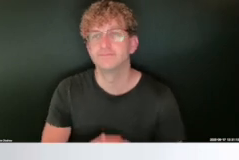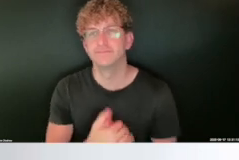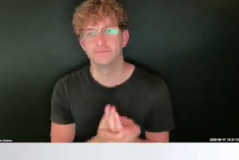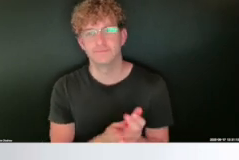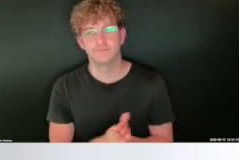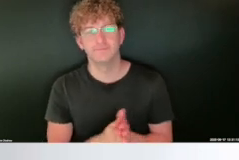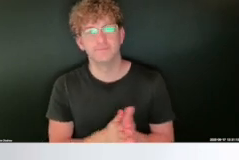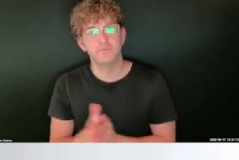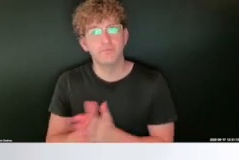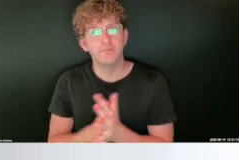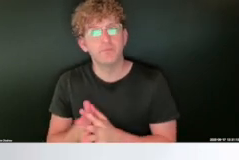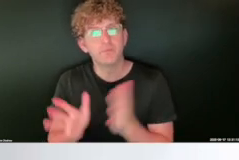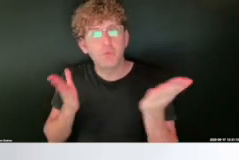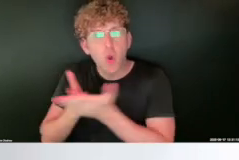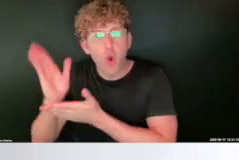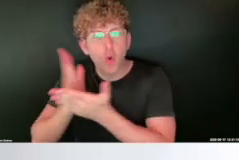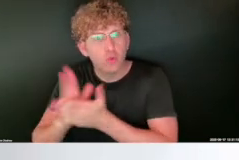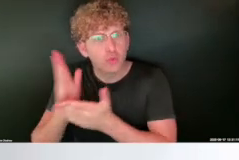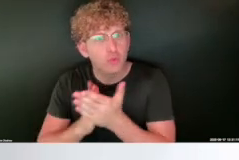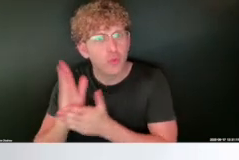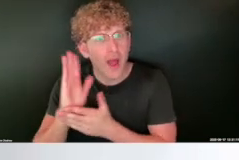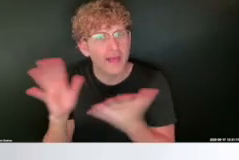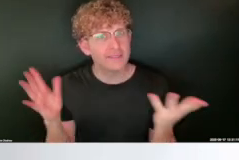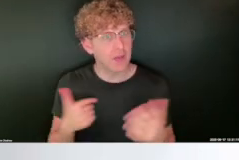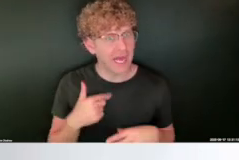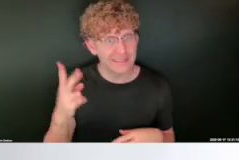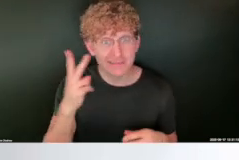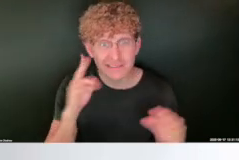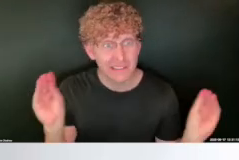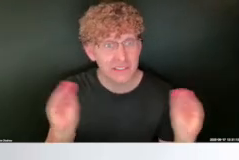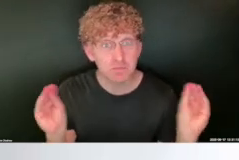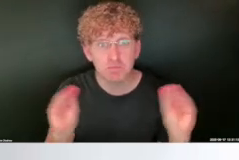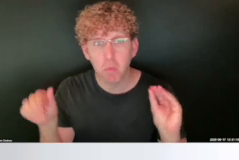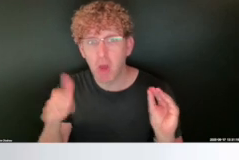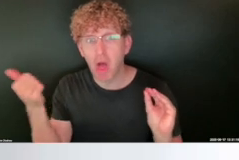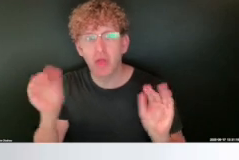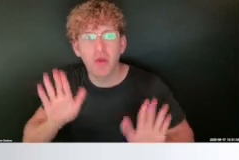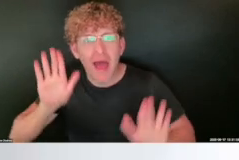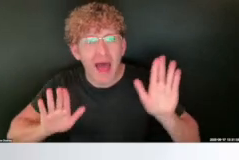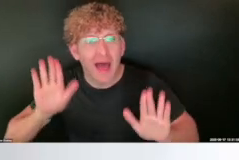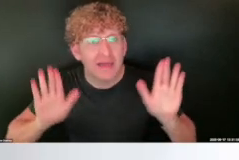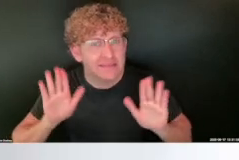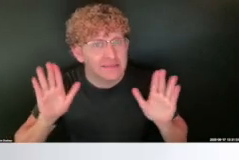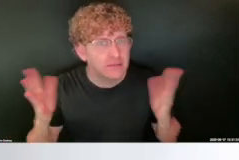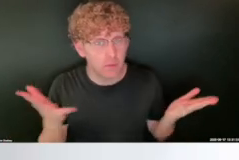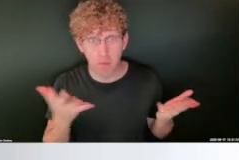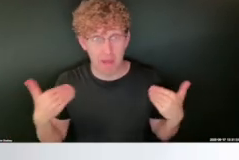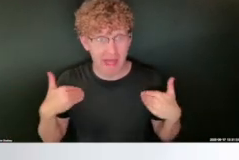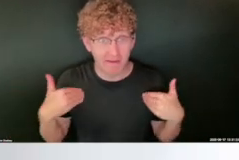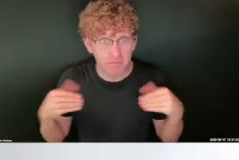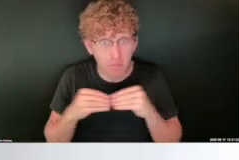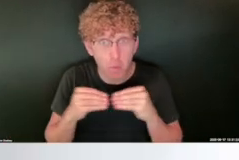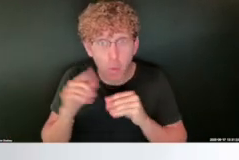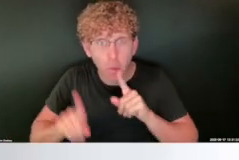All right, thank you for that. I am not seeing other hands. So do we have any questions via